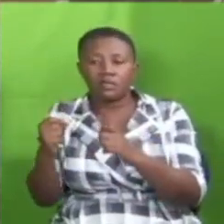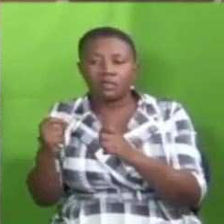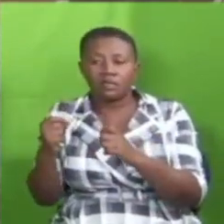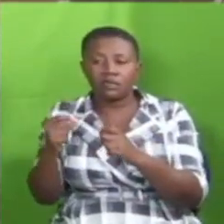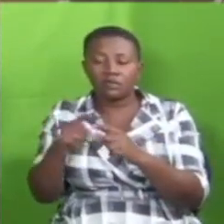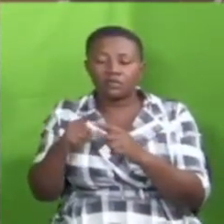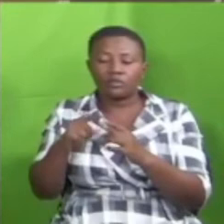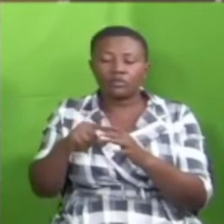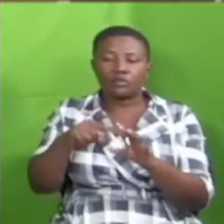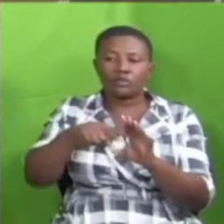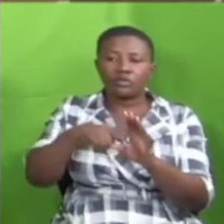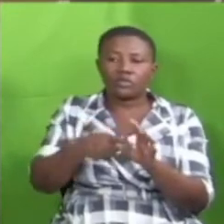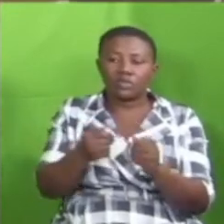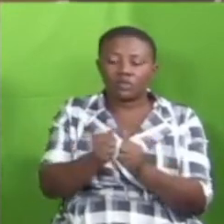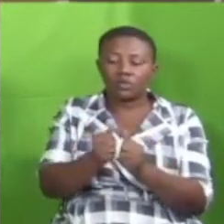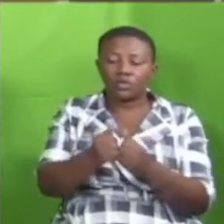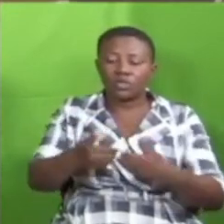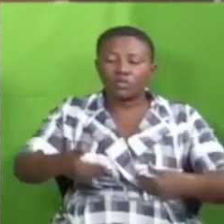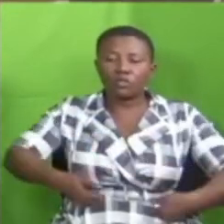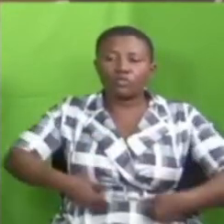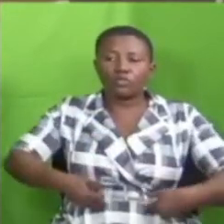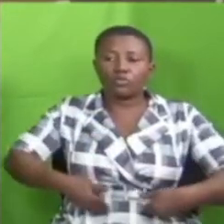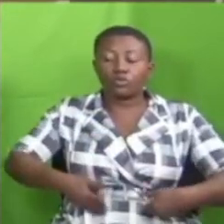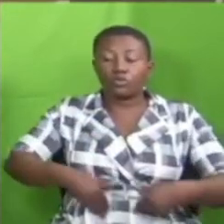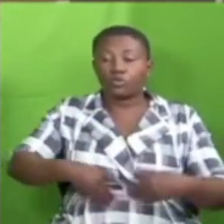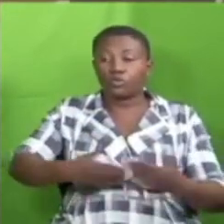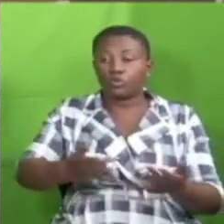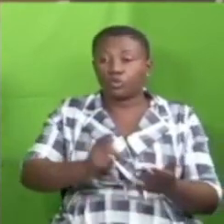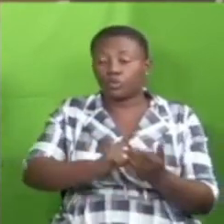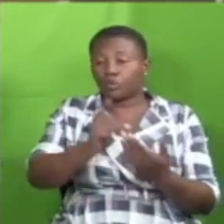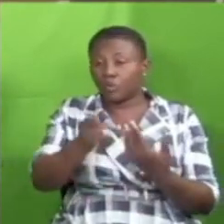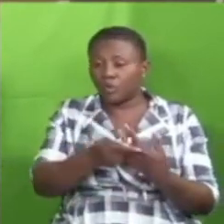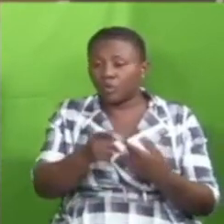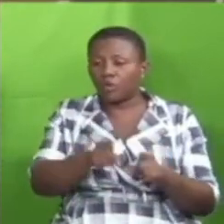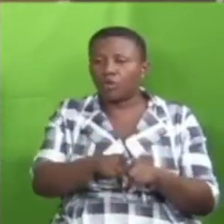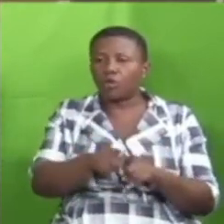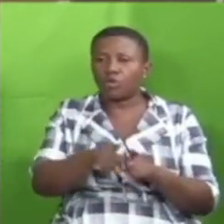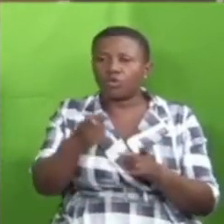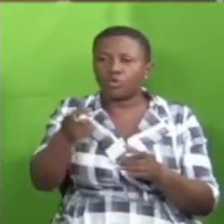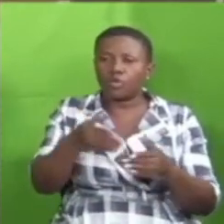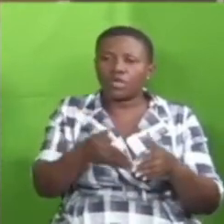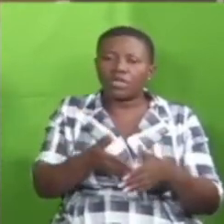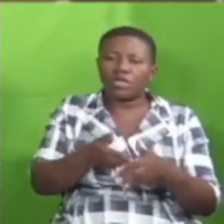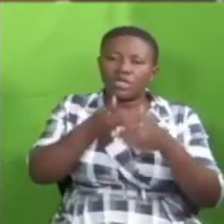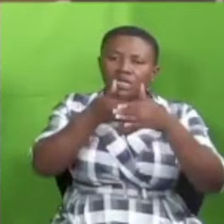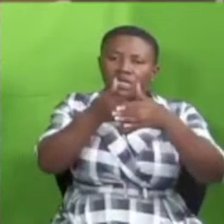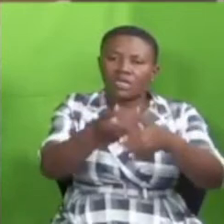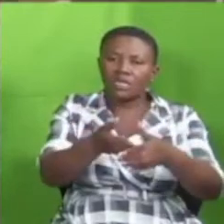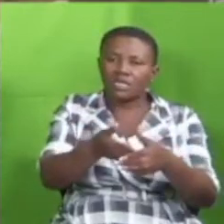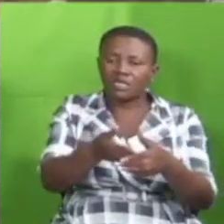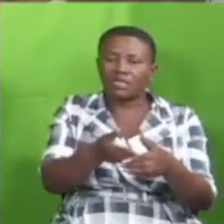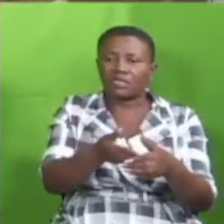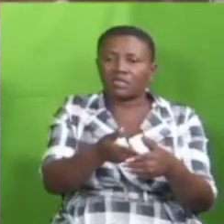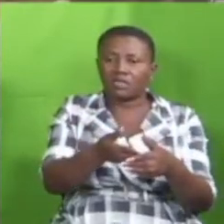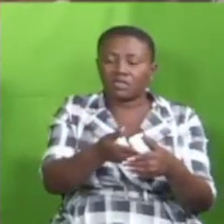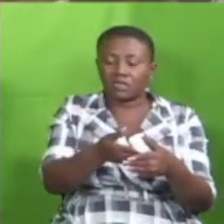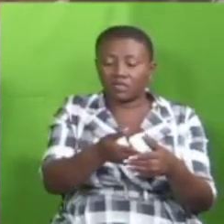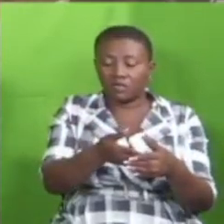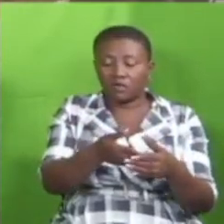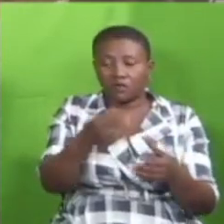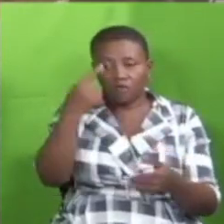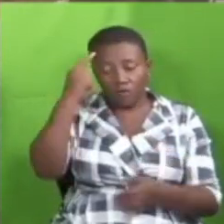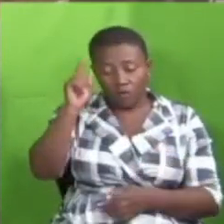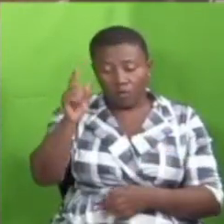program and all other projects that he actually championed whilst he was the board chairman